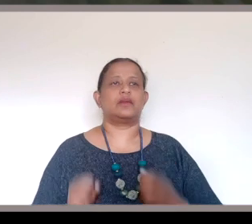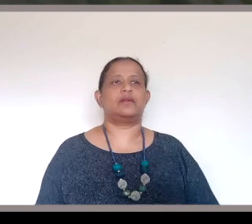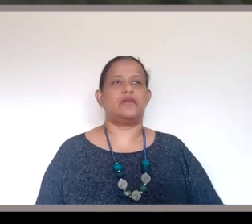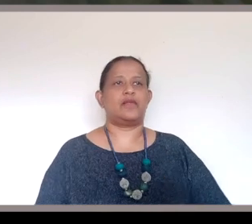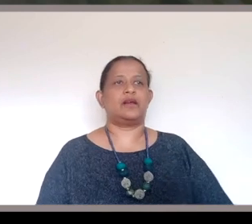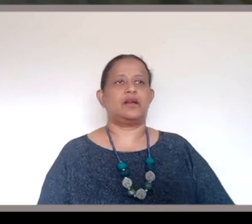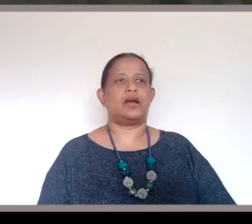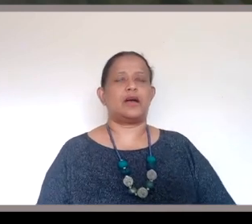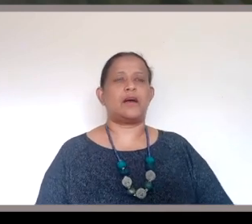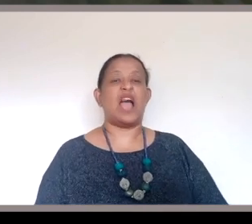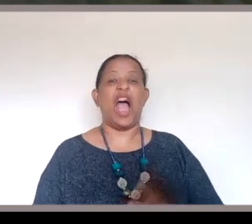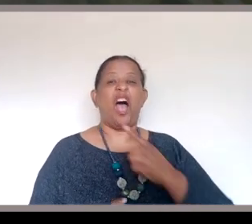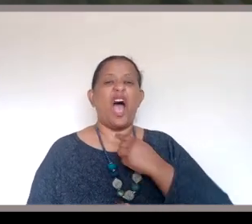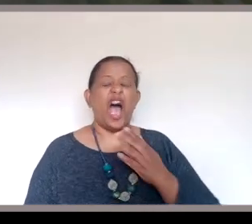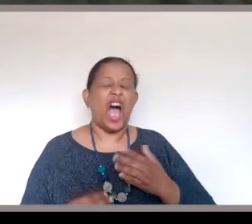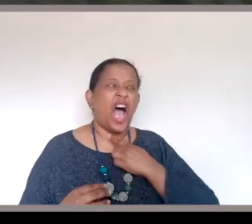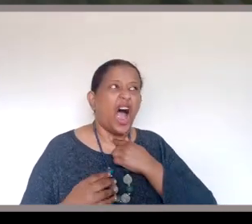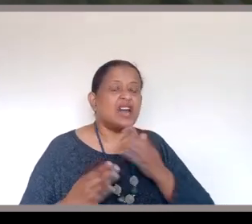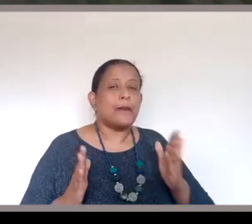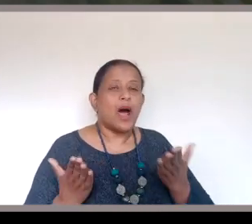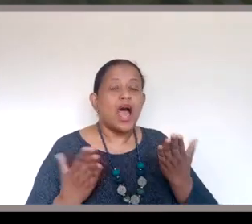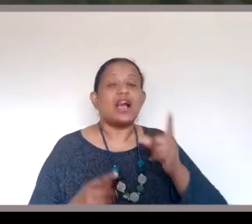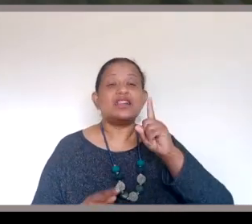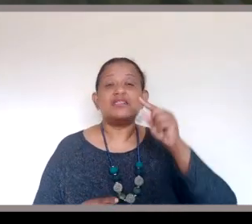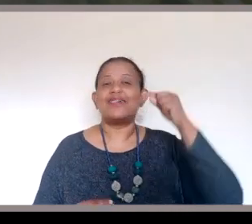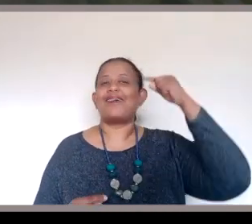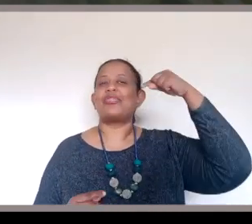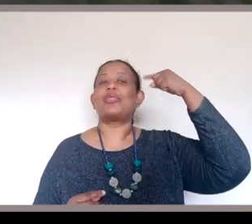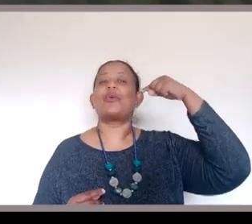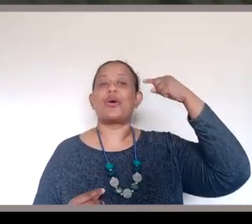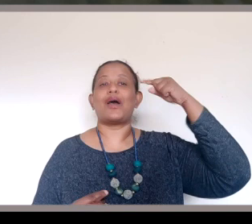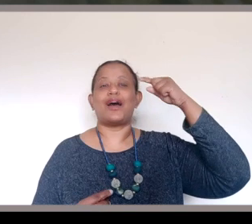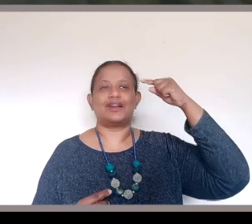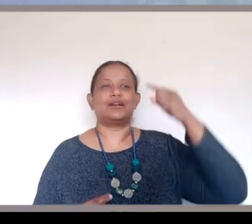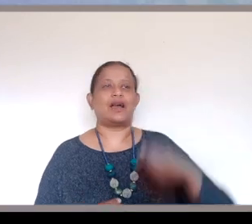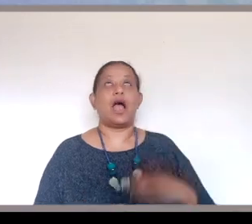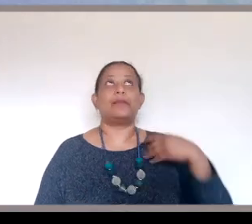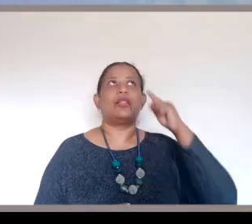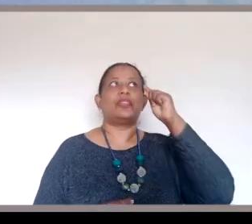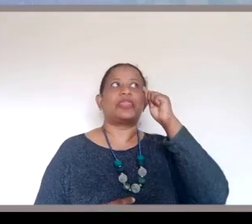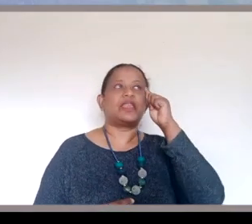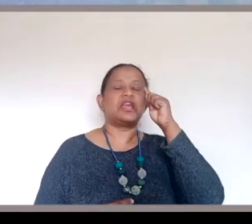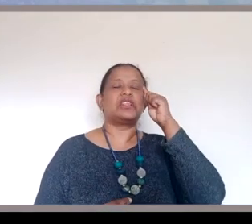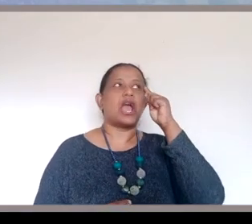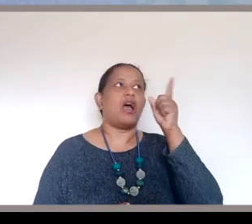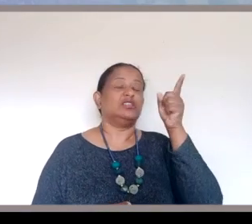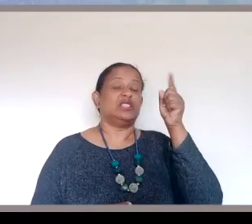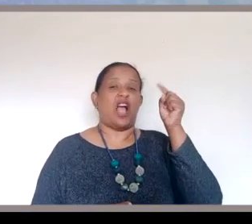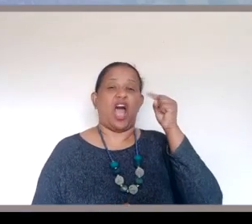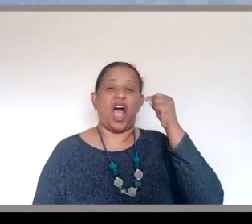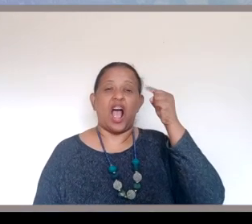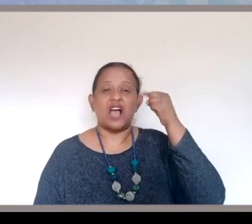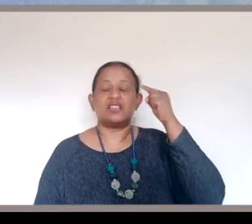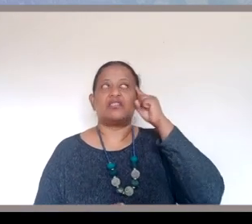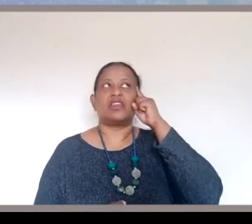defeat temptation. How to defeat temptation. You see, if temptation begins with our inner thoughts,